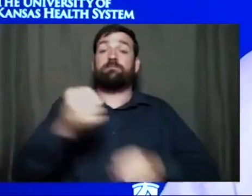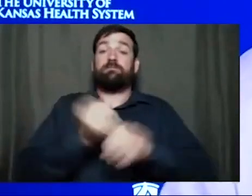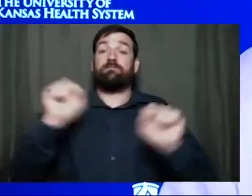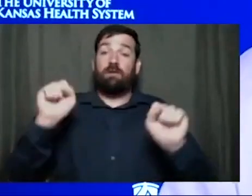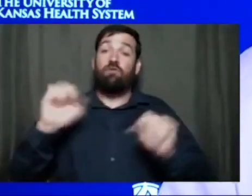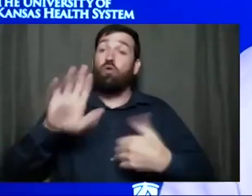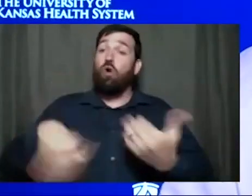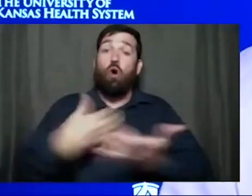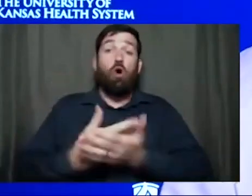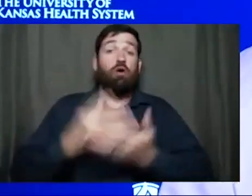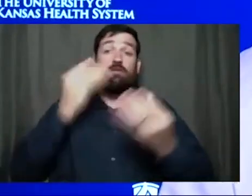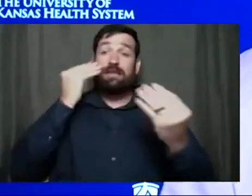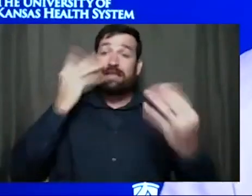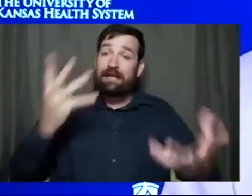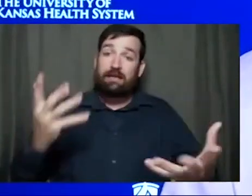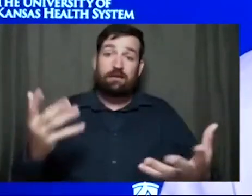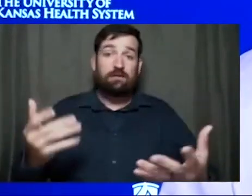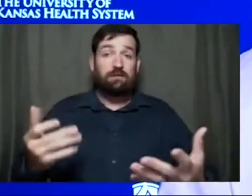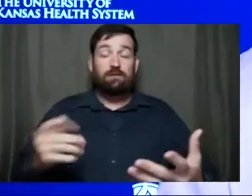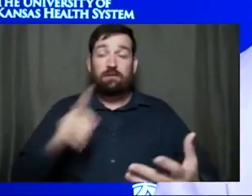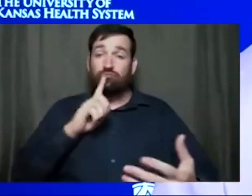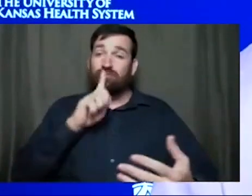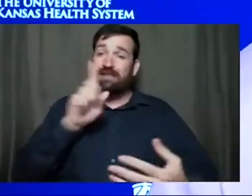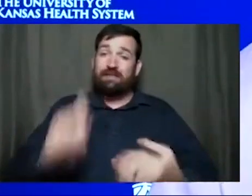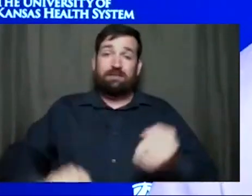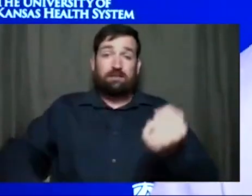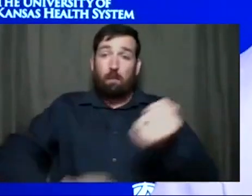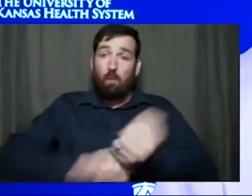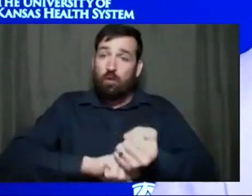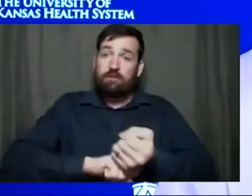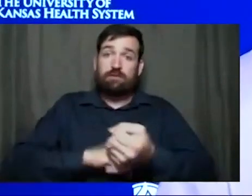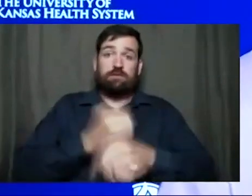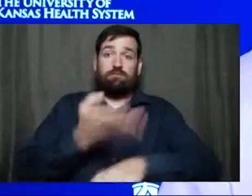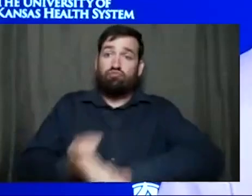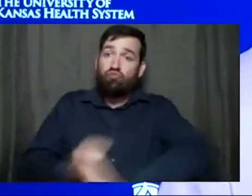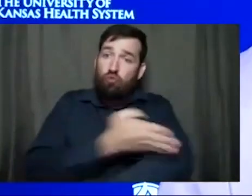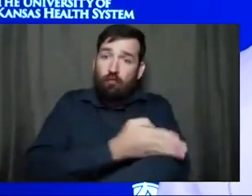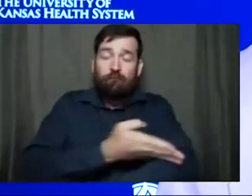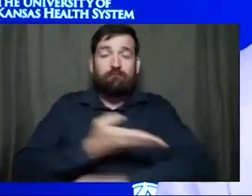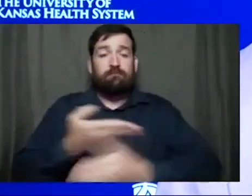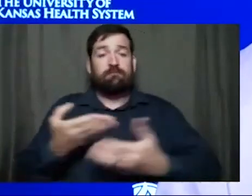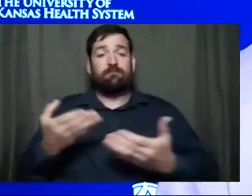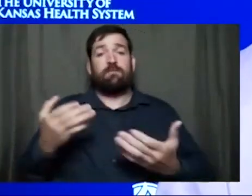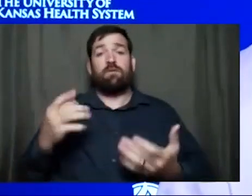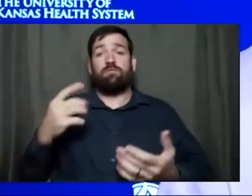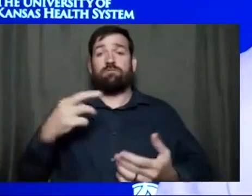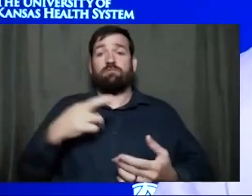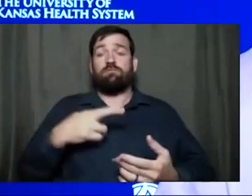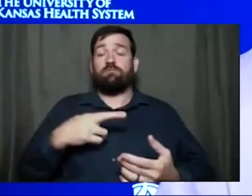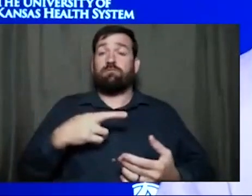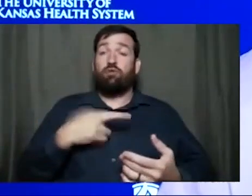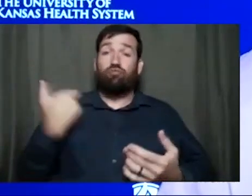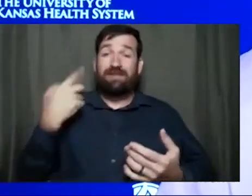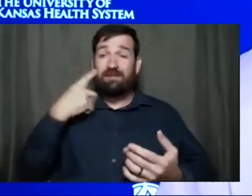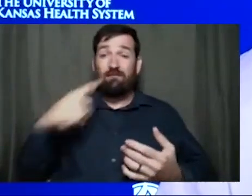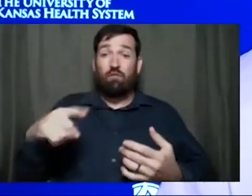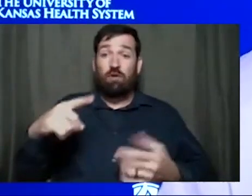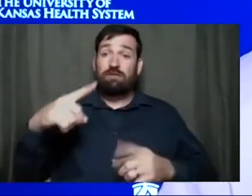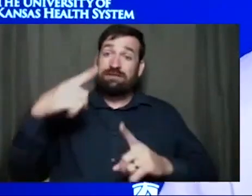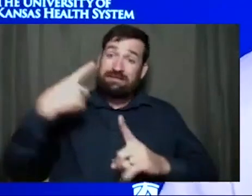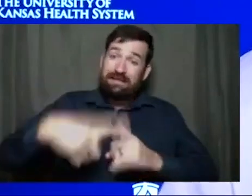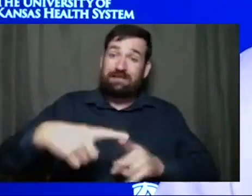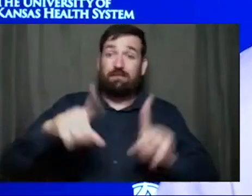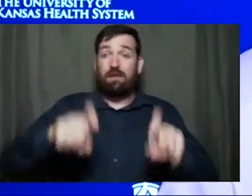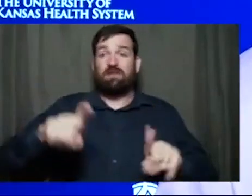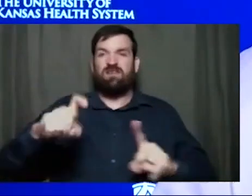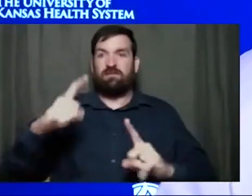have really supports an improvement and a reduction in the chance of testing positive, especially in those first 3 months after the